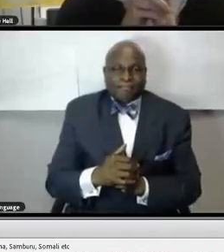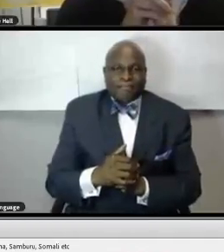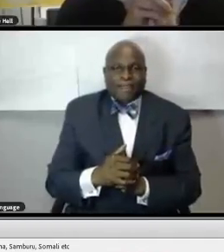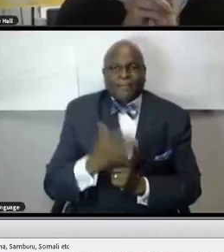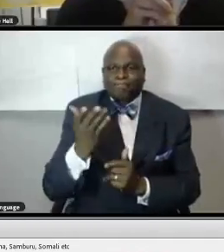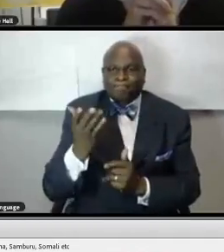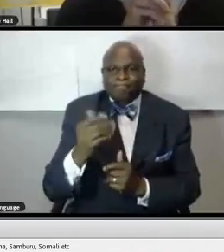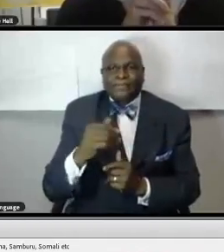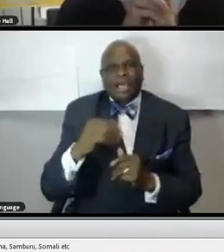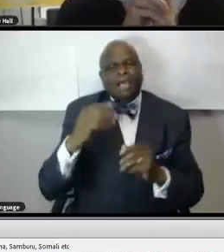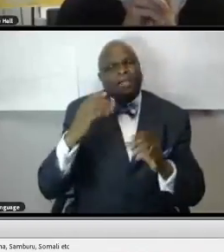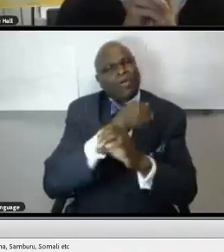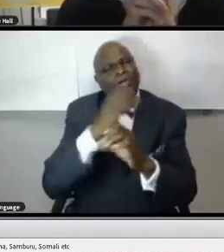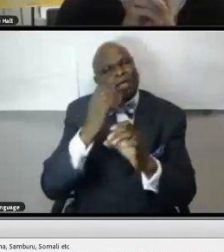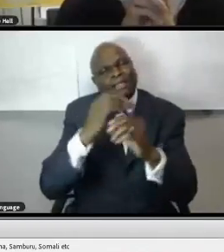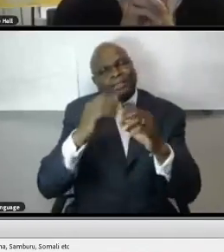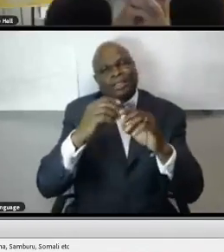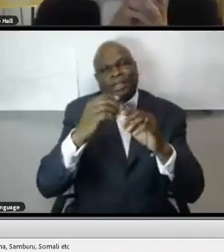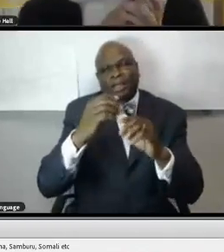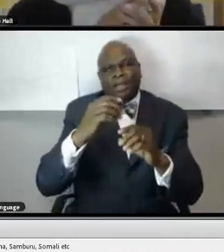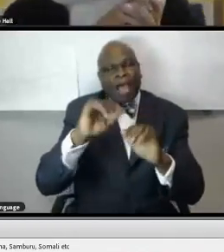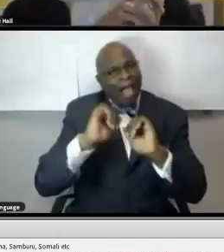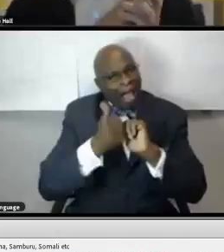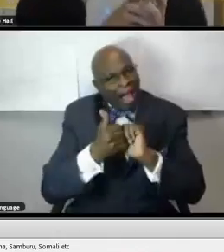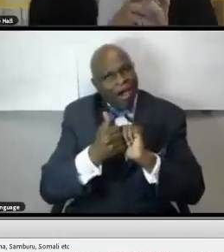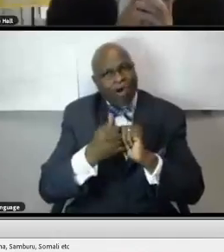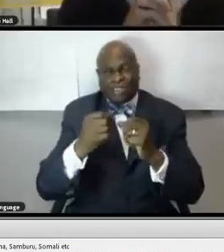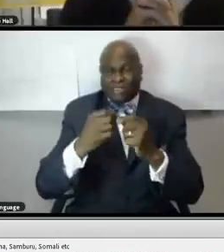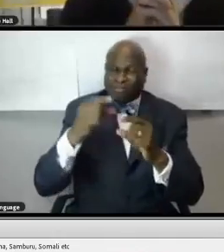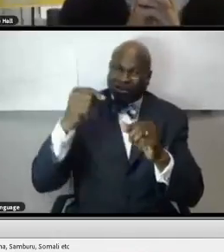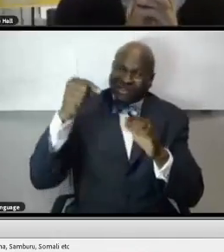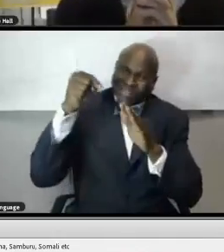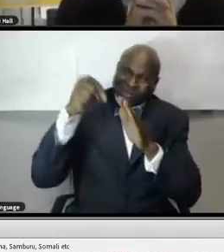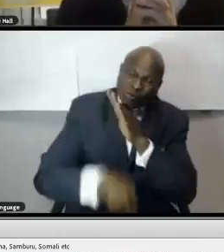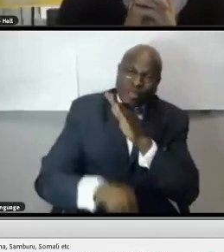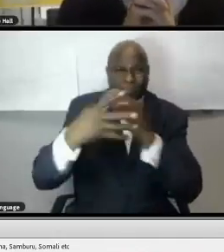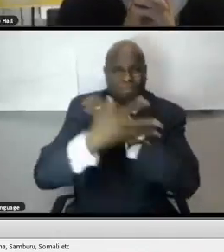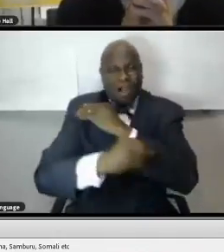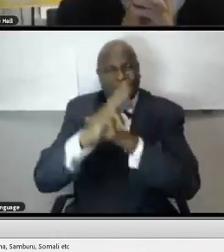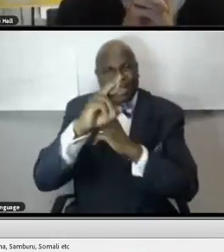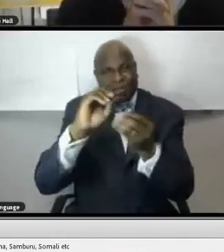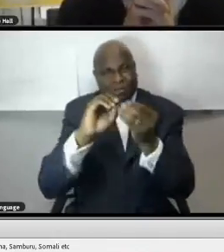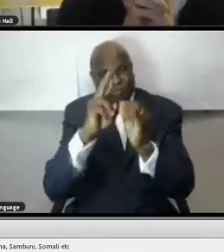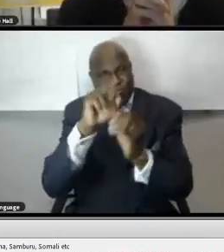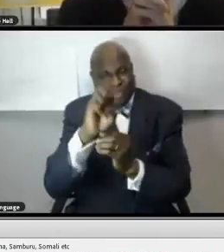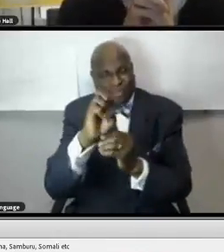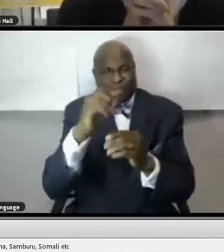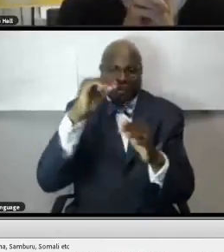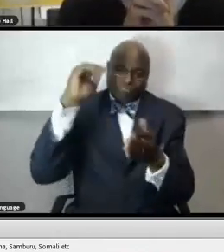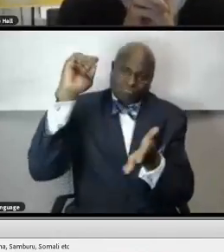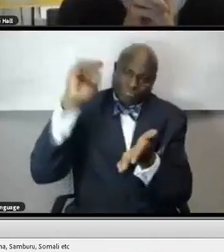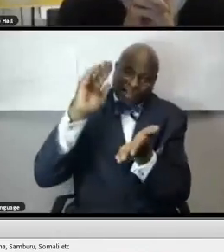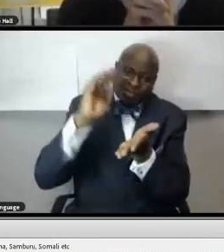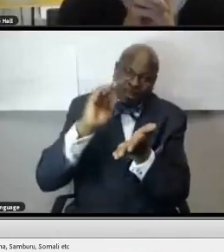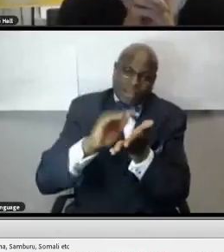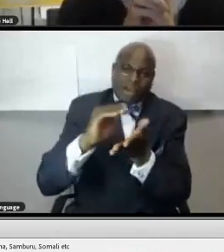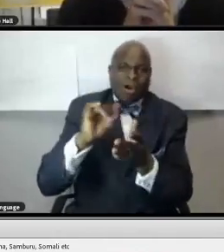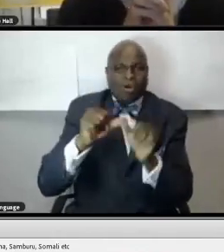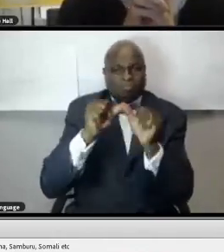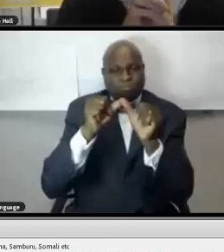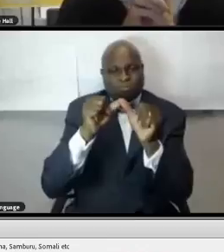a calculation of how extreme poverty rates have been falling rather dramatically, or we should say